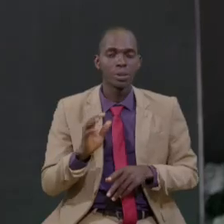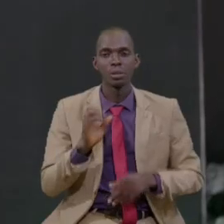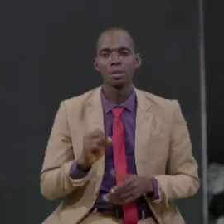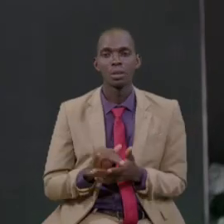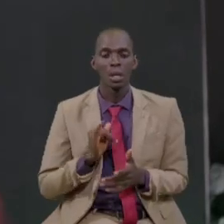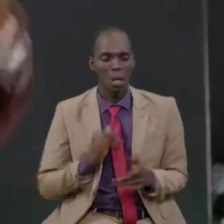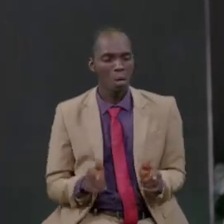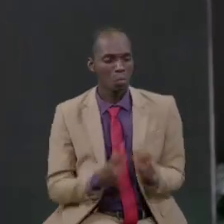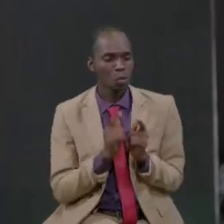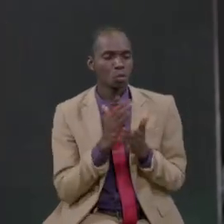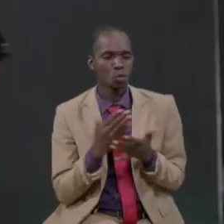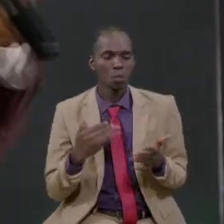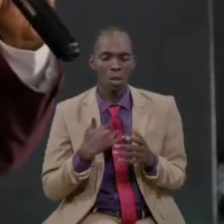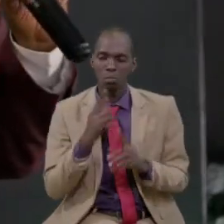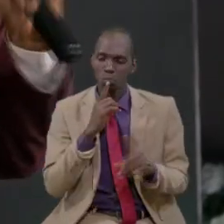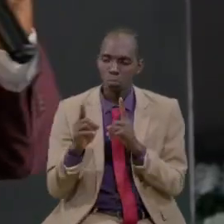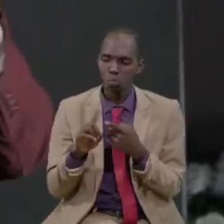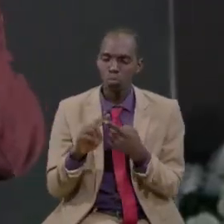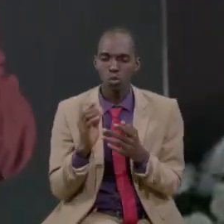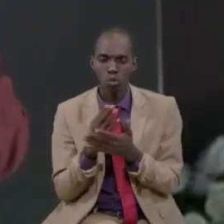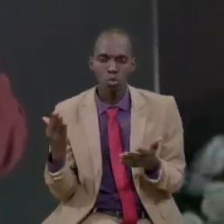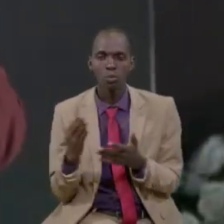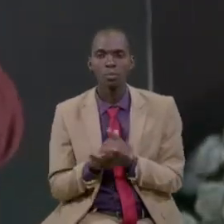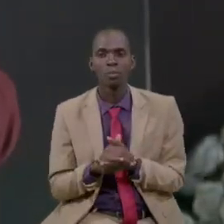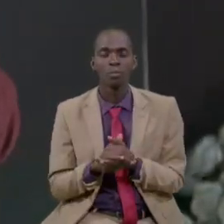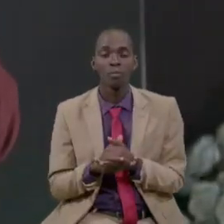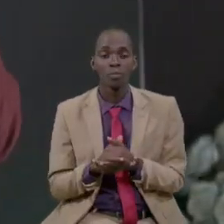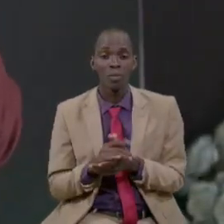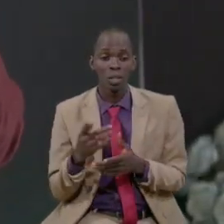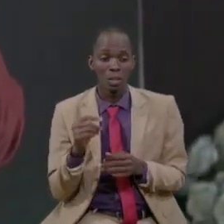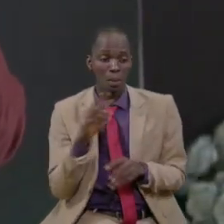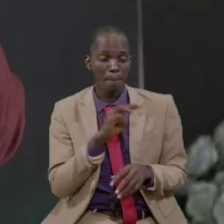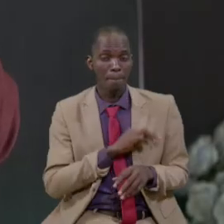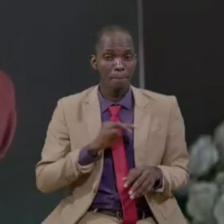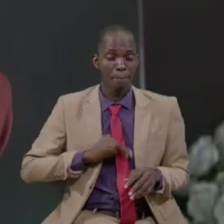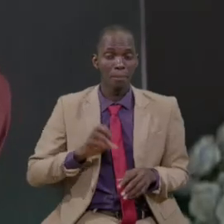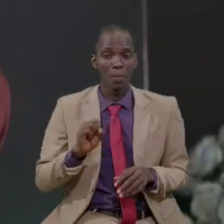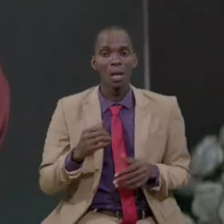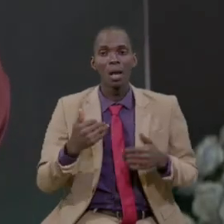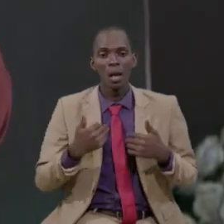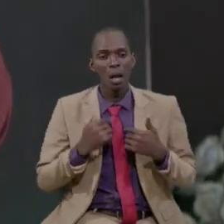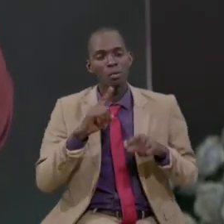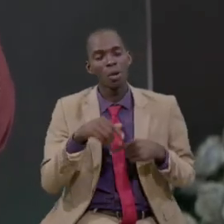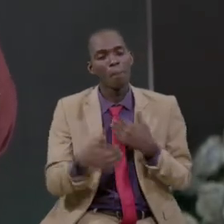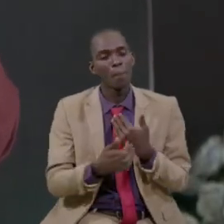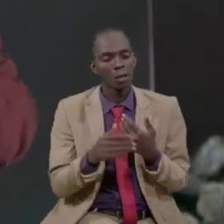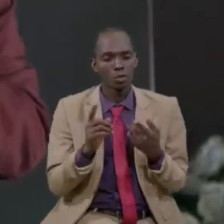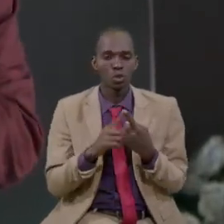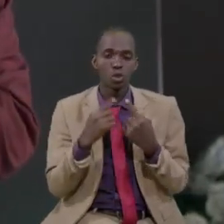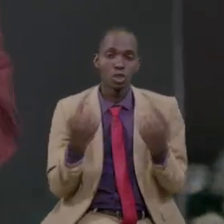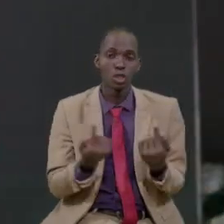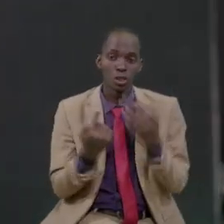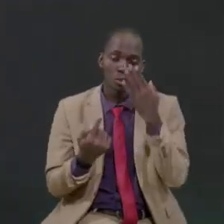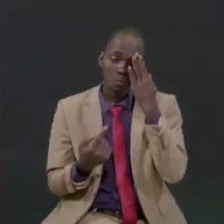them. Their members are gone back into sin. And they